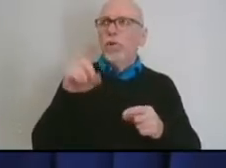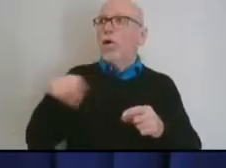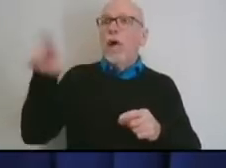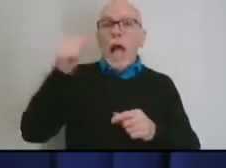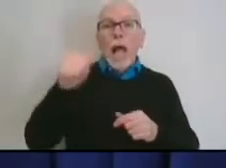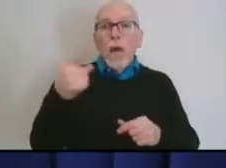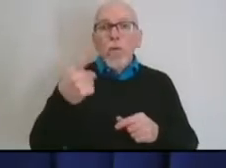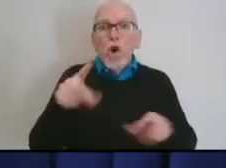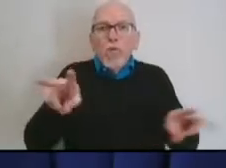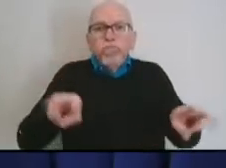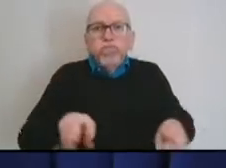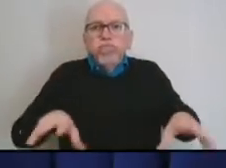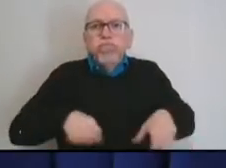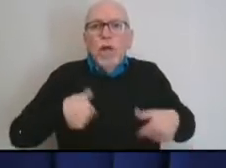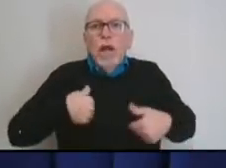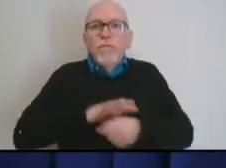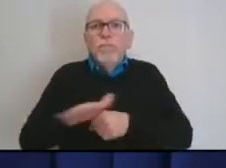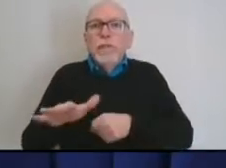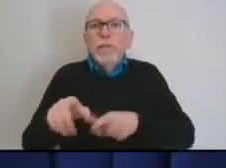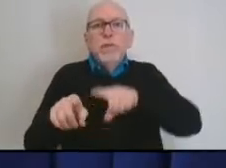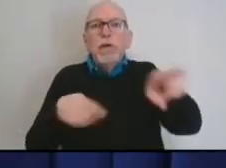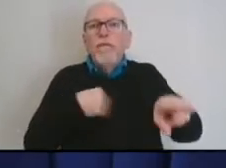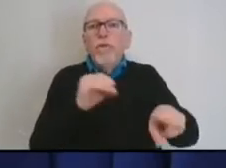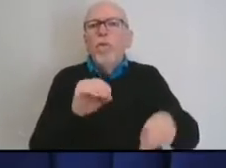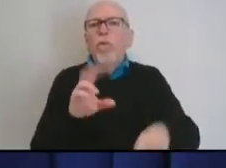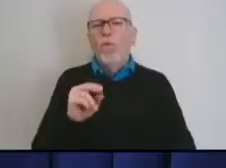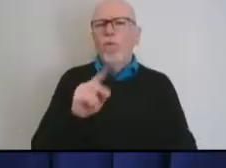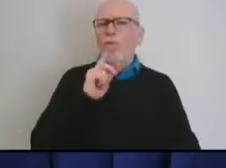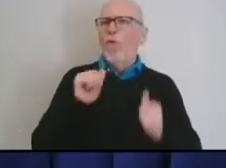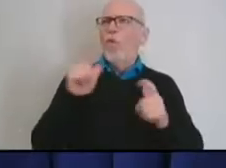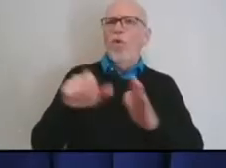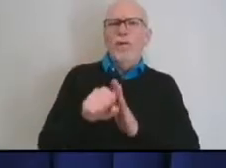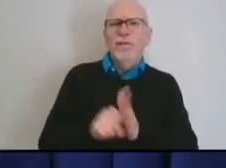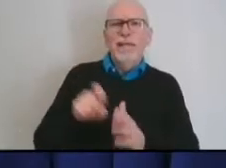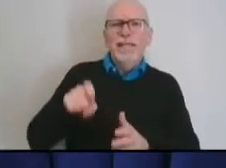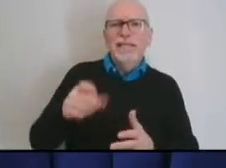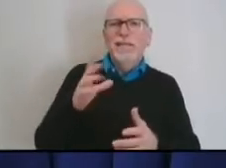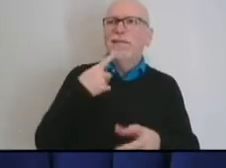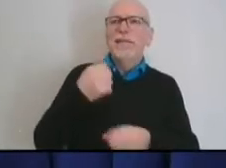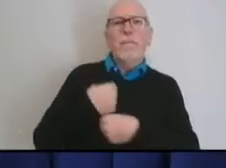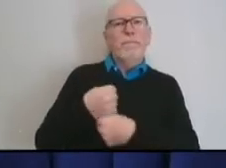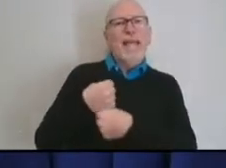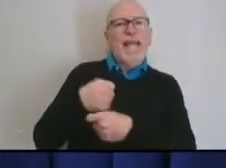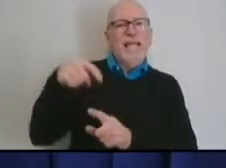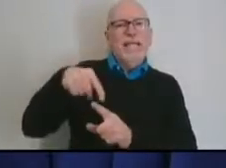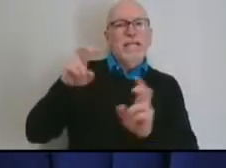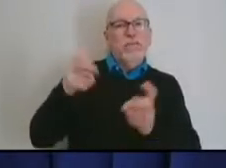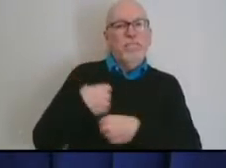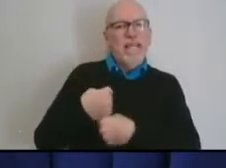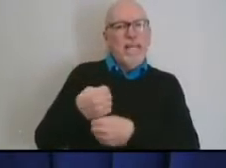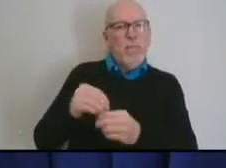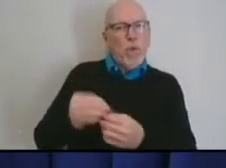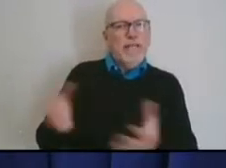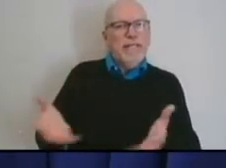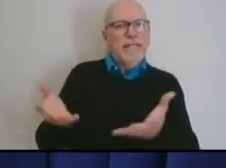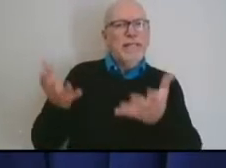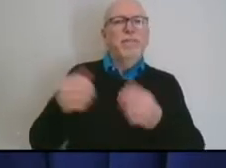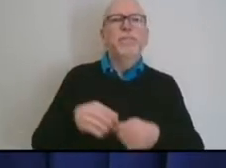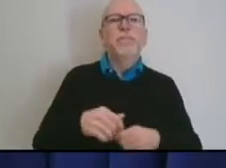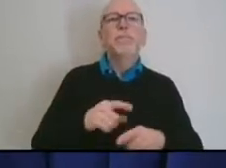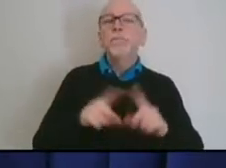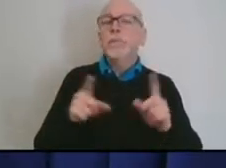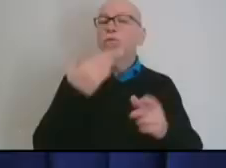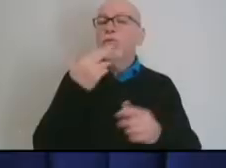we all need more of it, and that's not just every state and territory in America, but around the world. The good news